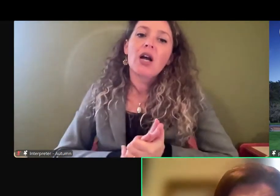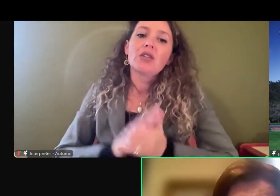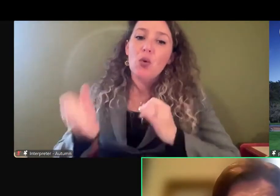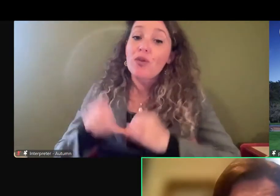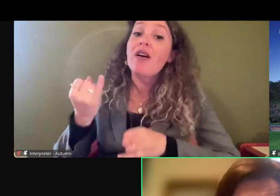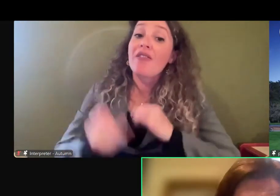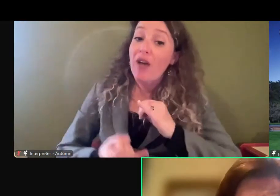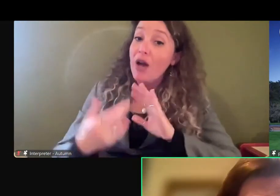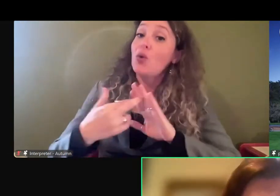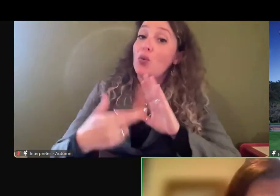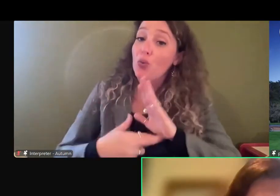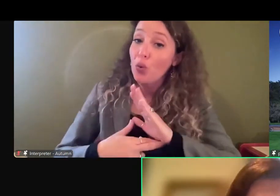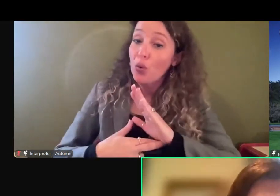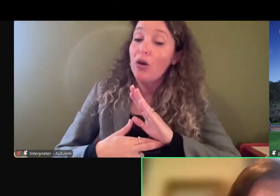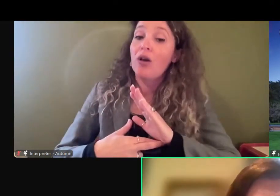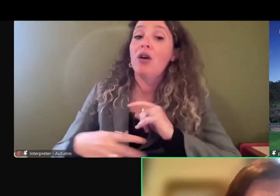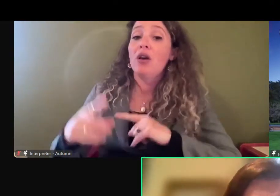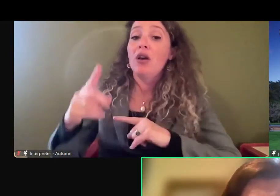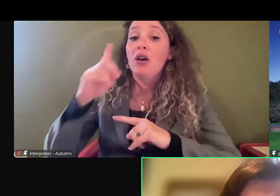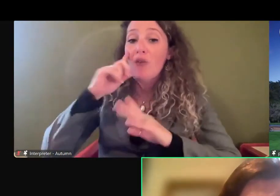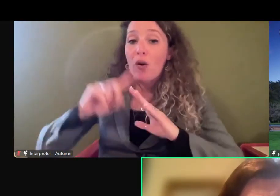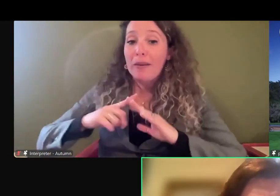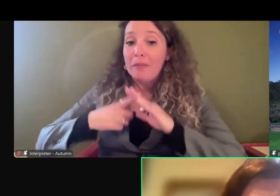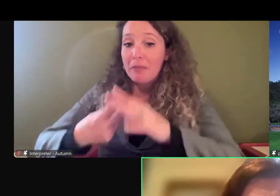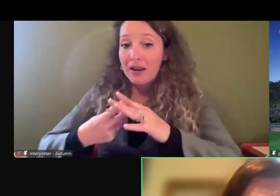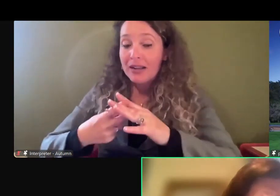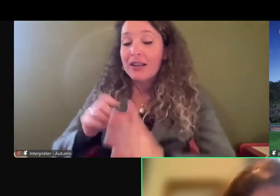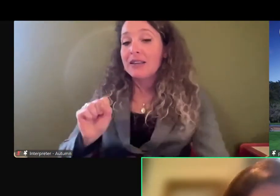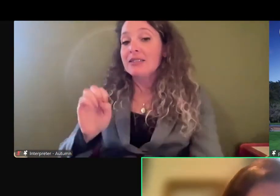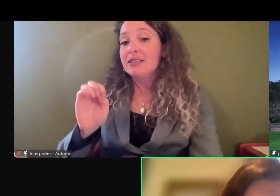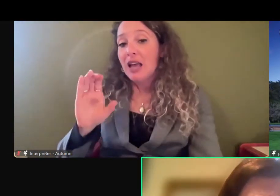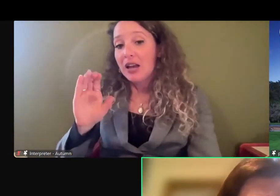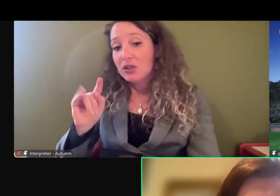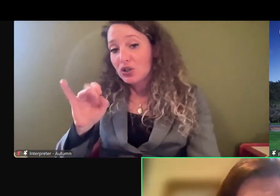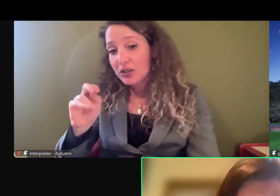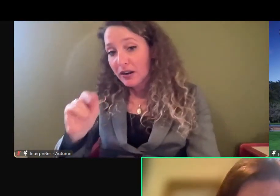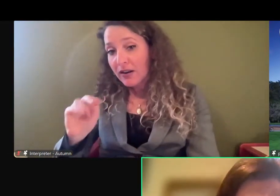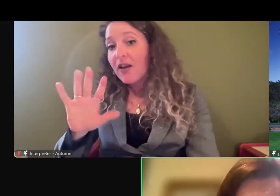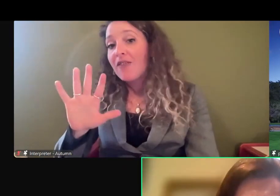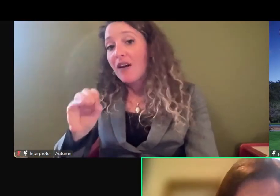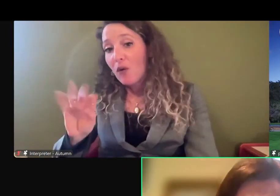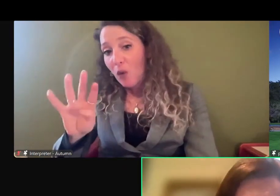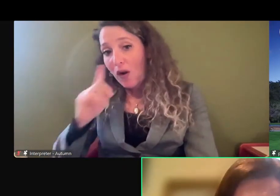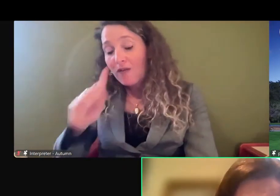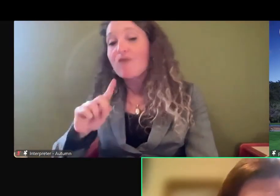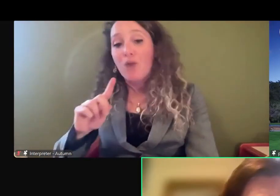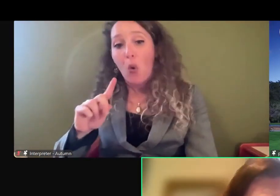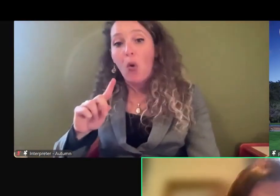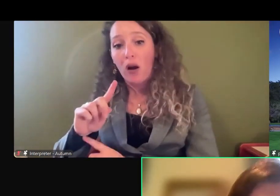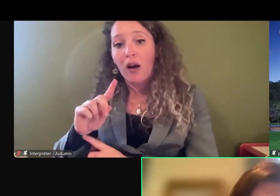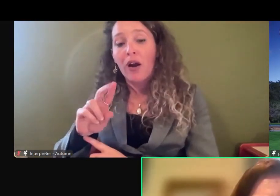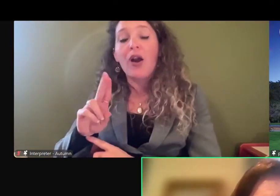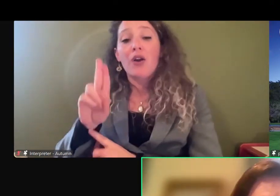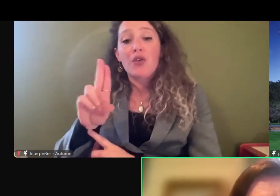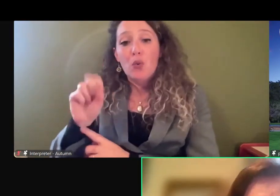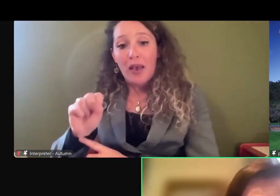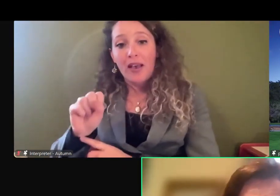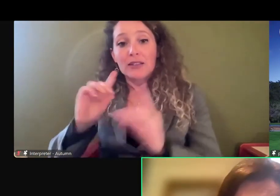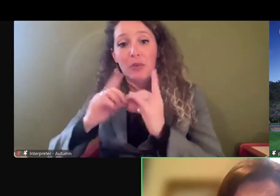rule implementing Section 504 for the U.S. Department of Health and Human Services did come out in